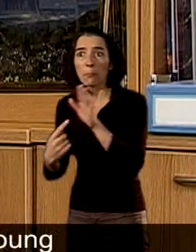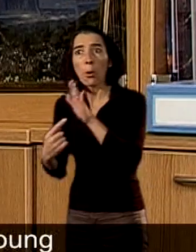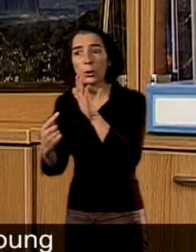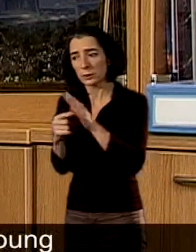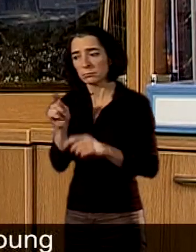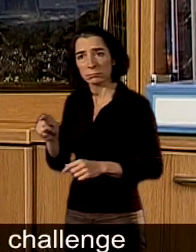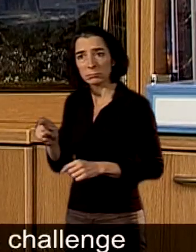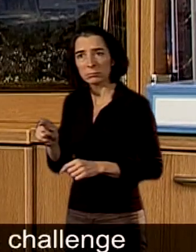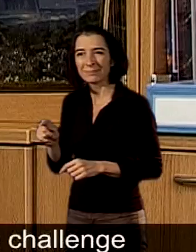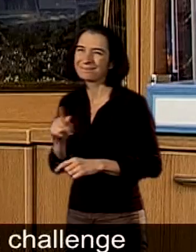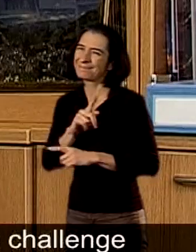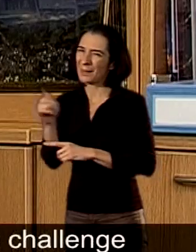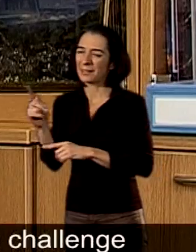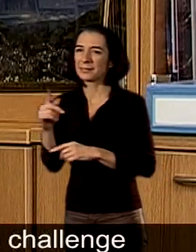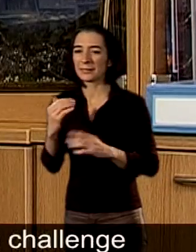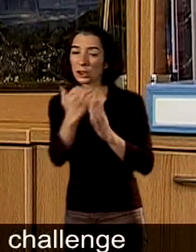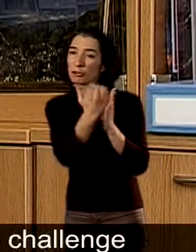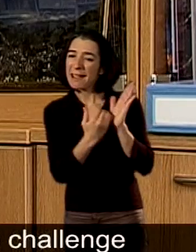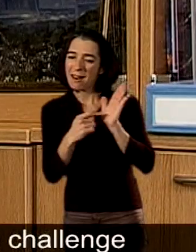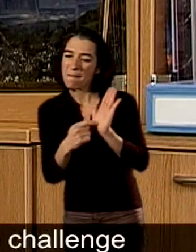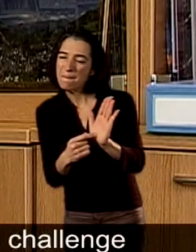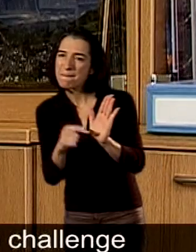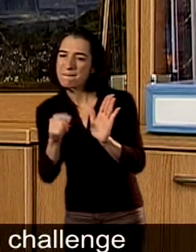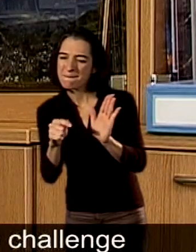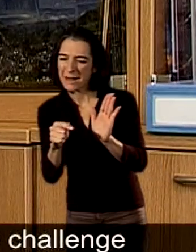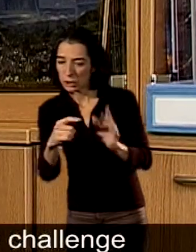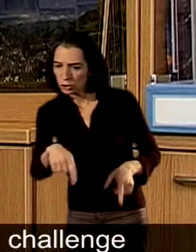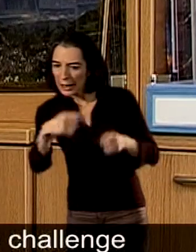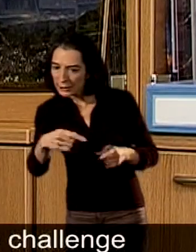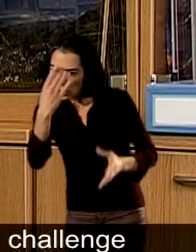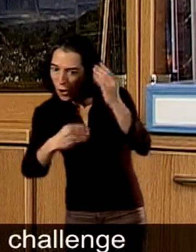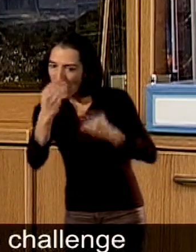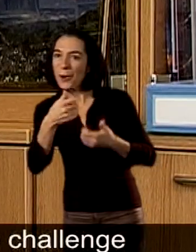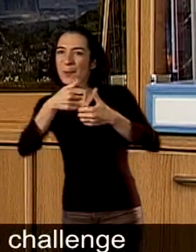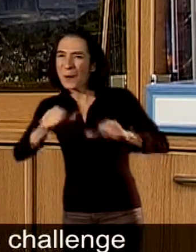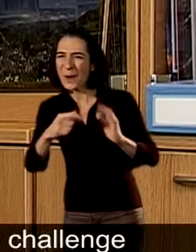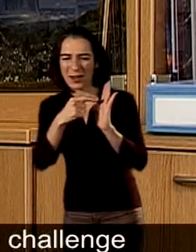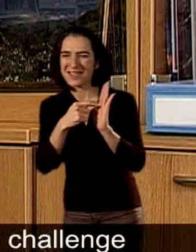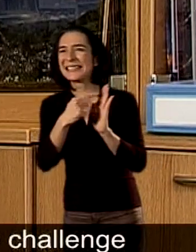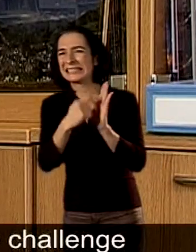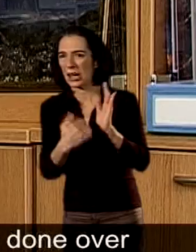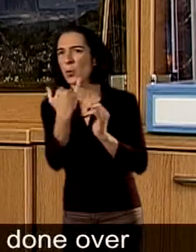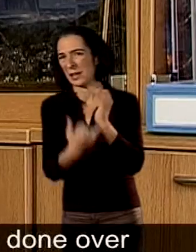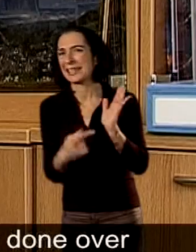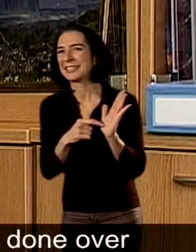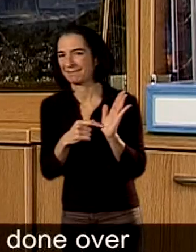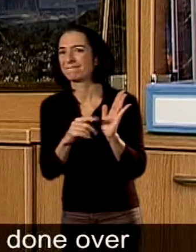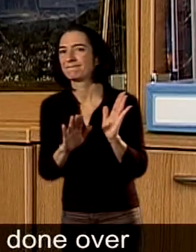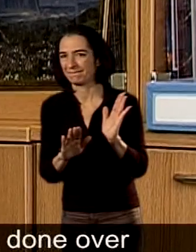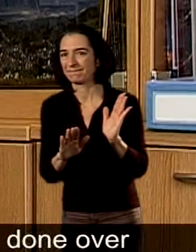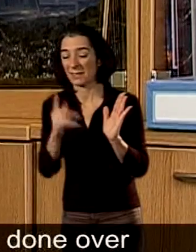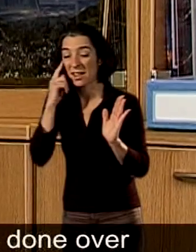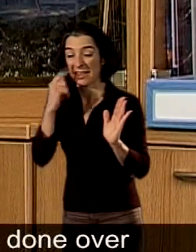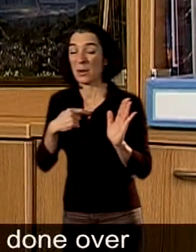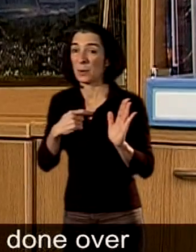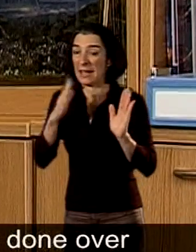very important. But perhaps the curriculum and the sort of challenge to develop young people's learning wasn't as strong. And